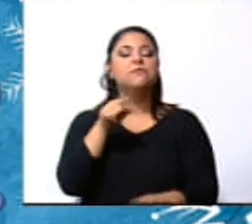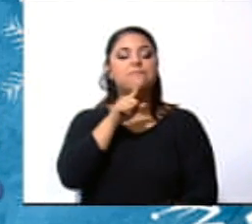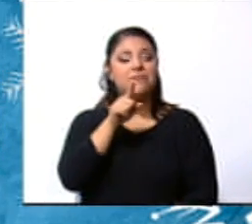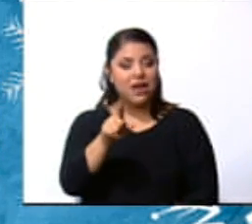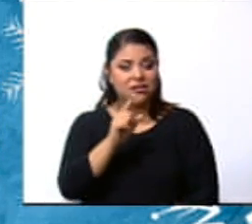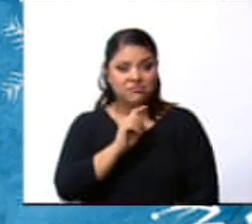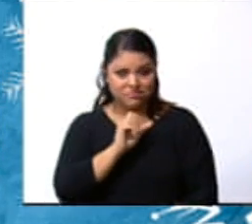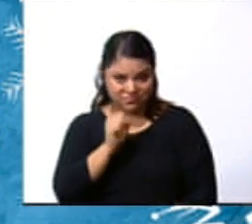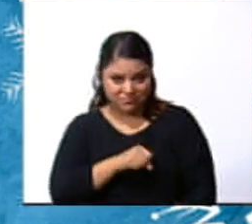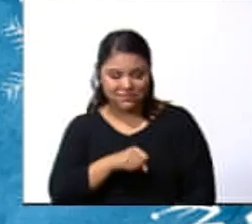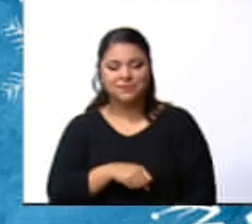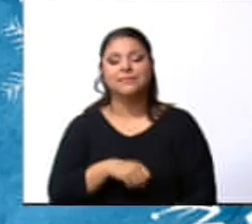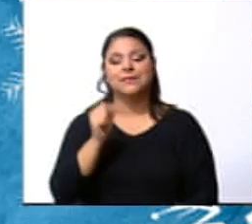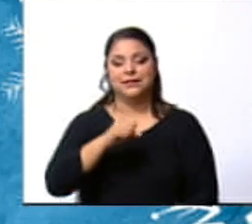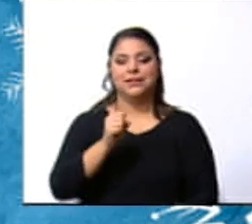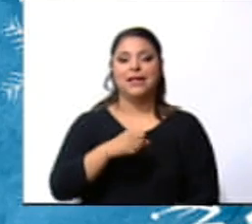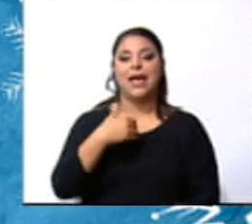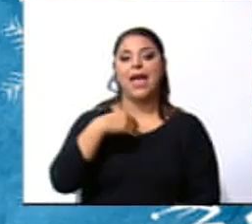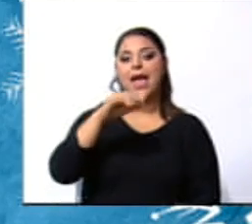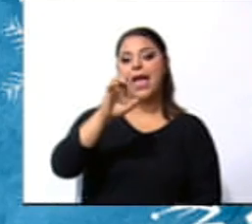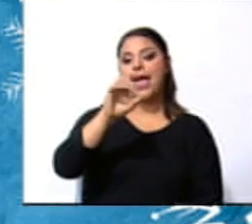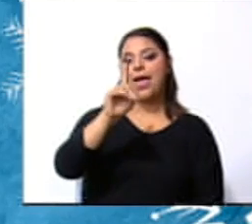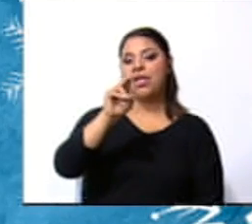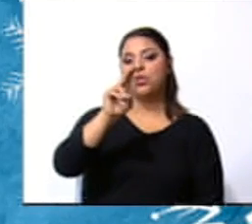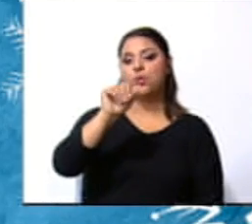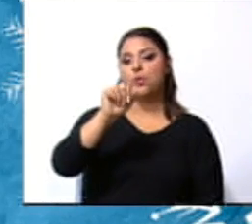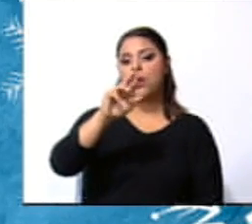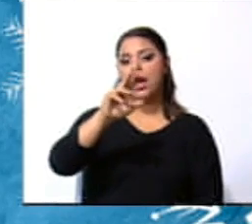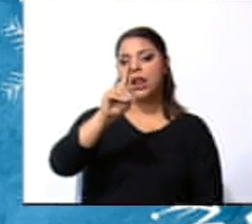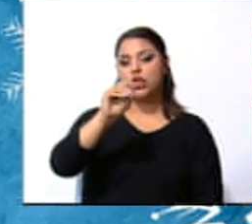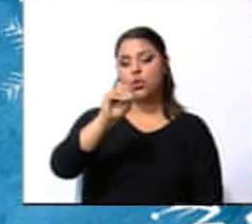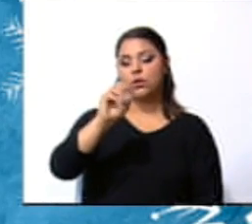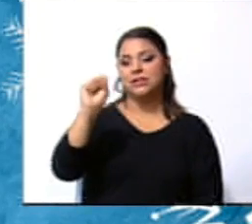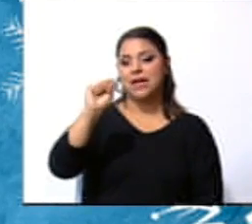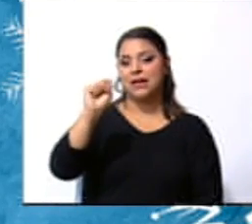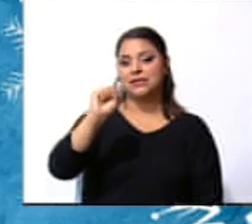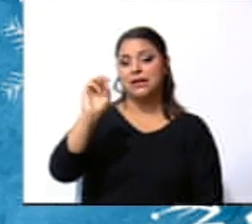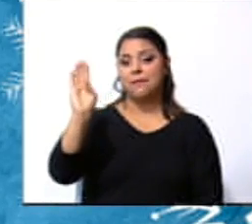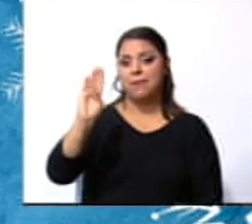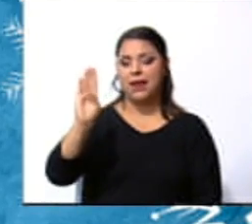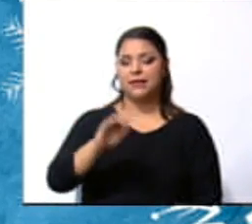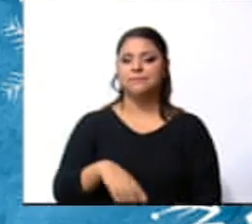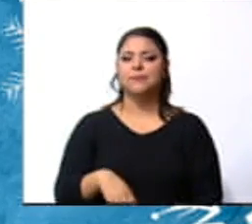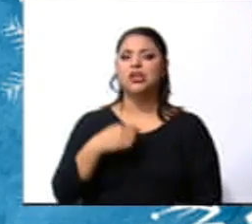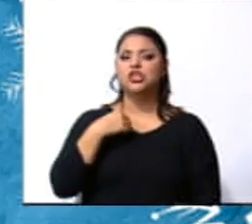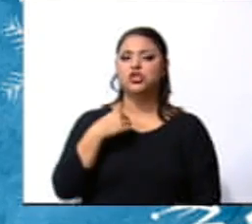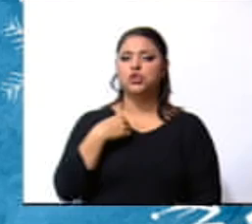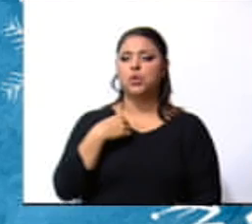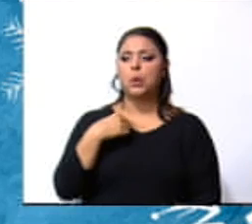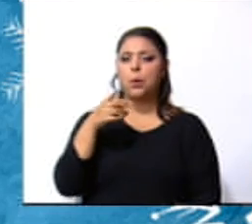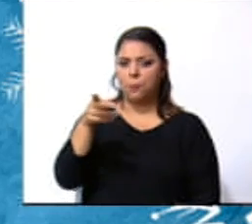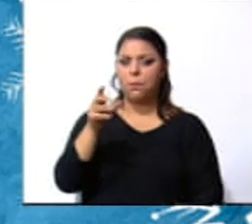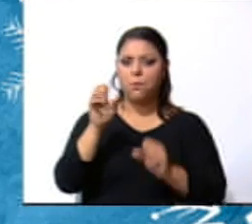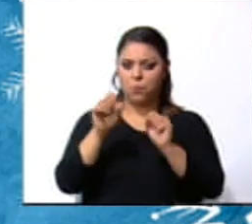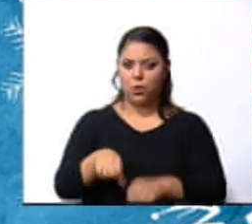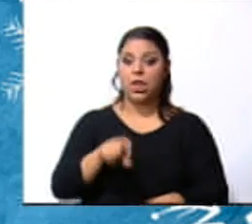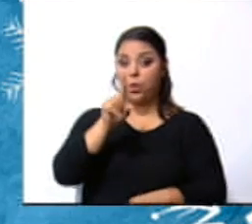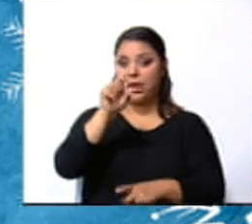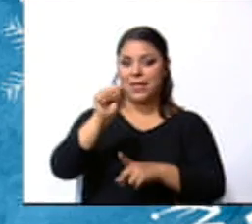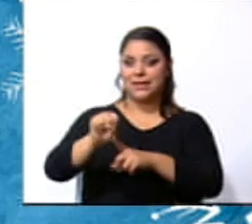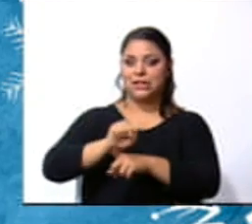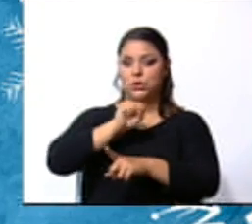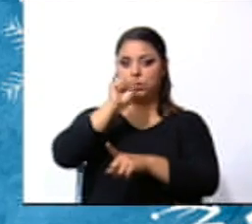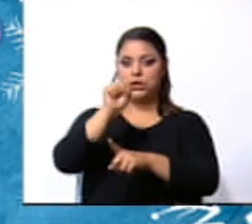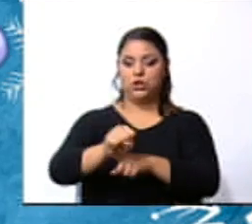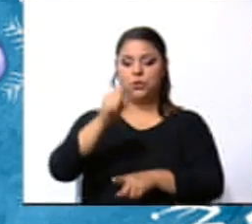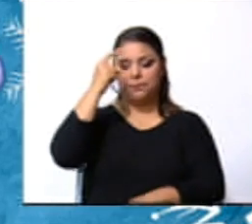really. We have Eduardo Sanchez Brenes. Eduardo, I have this situation for you.